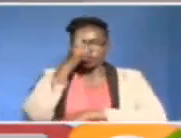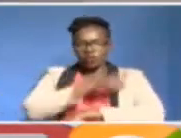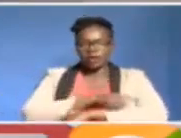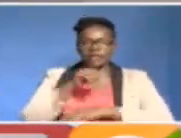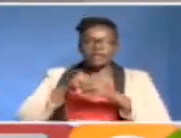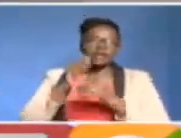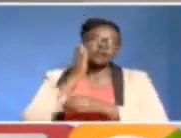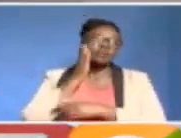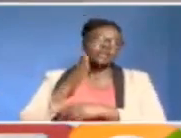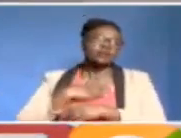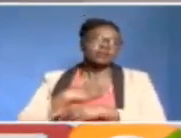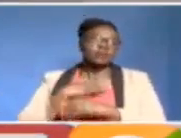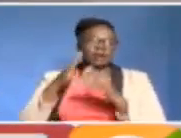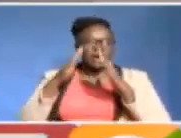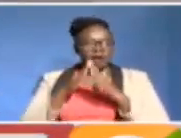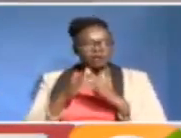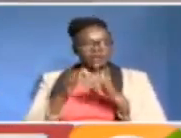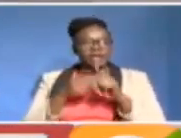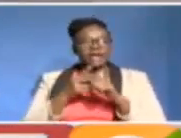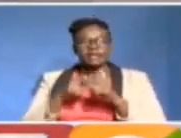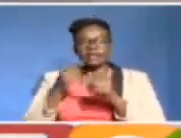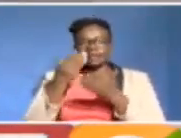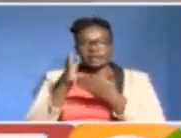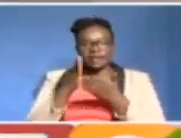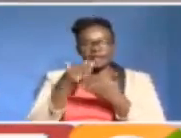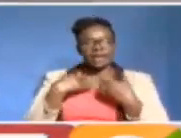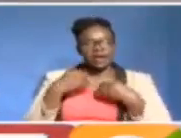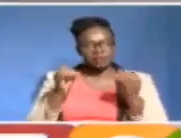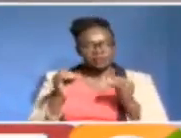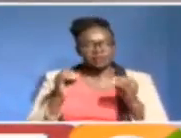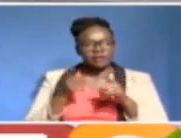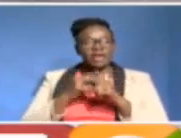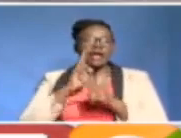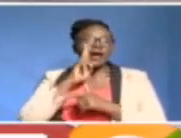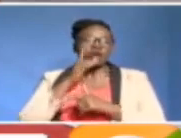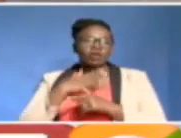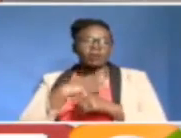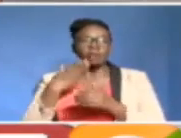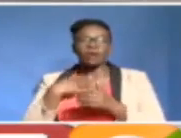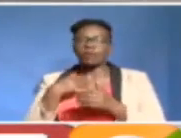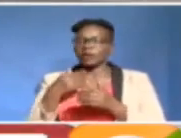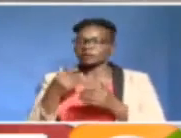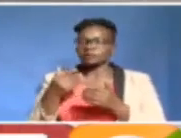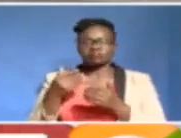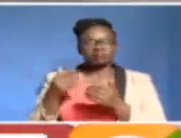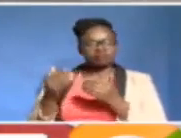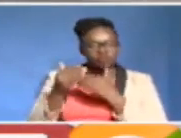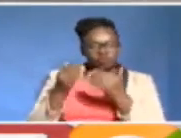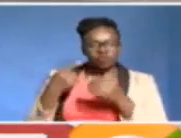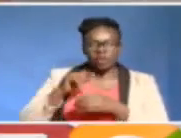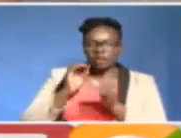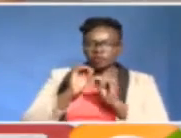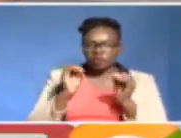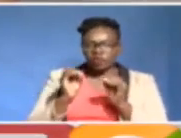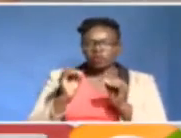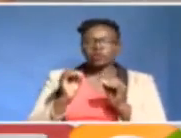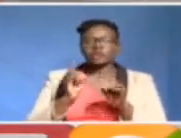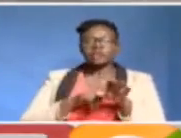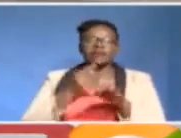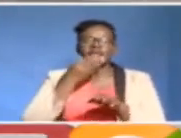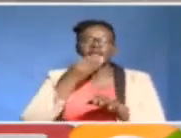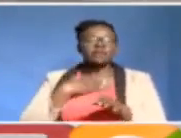and we didn't have rent. And my uncles didn't want anything to do with us because after my dad died, they took like everything away from